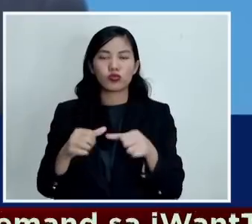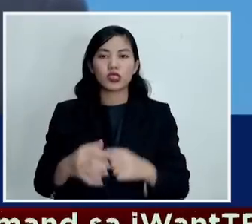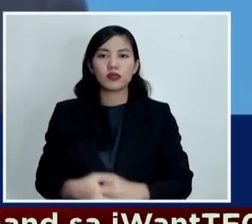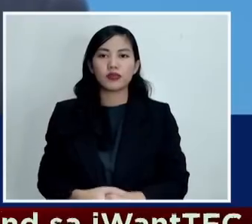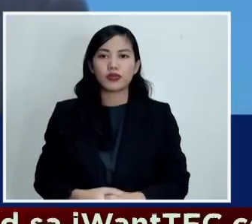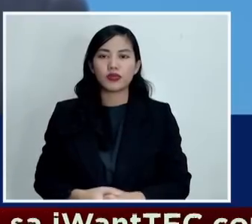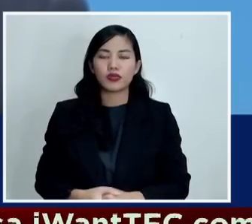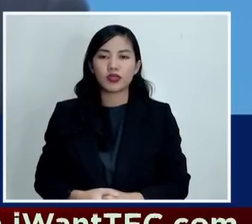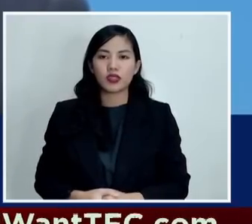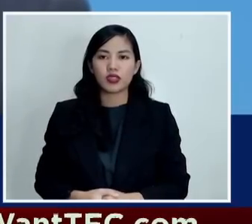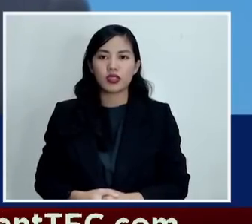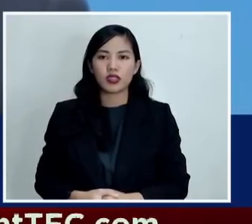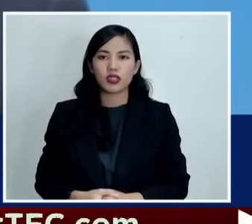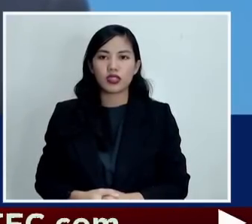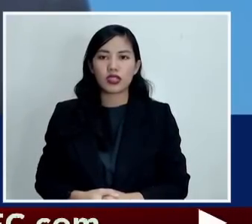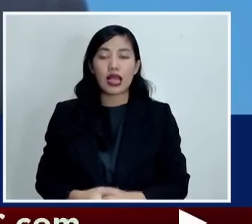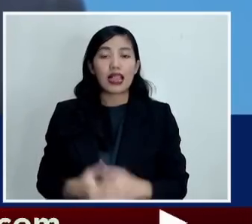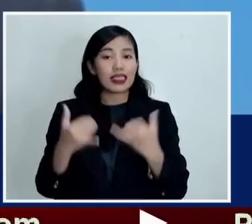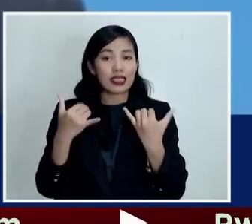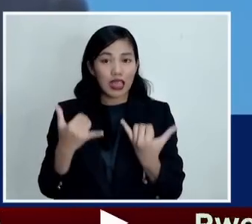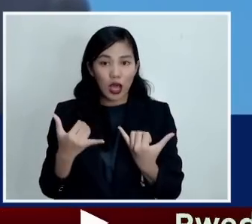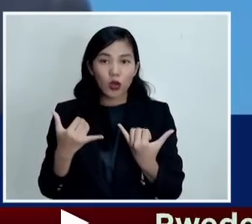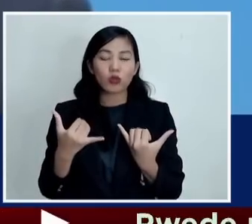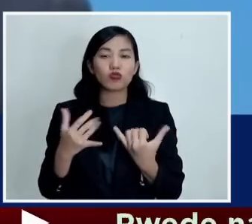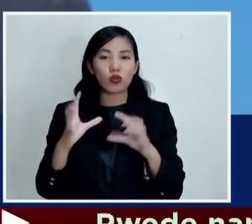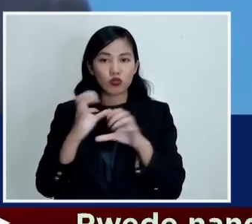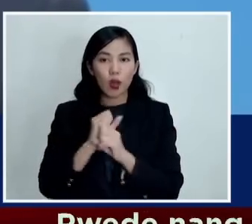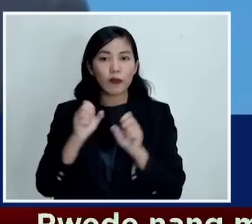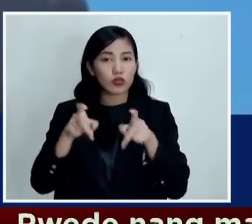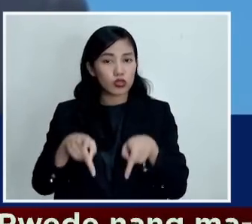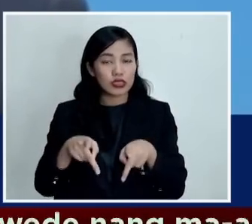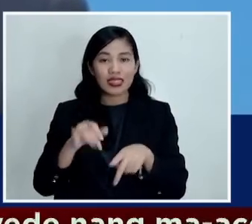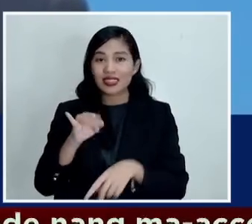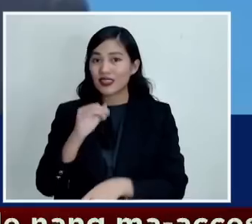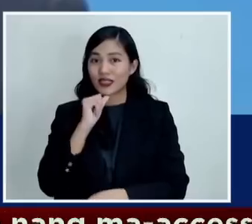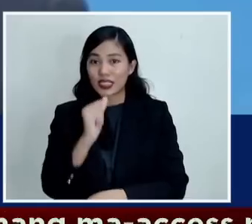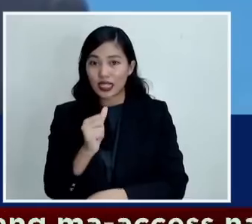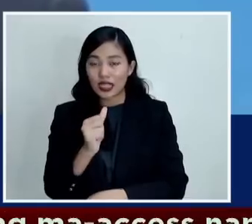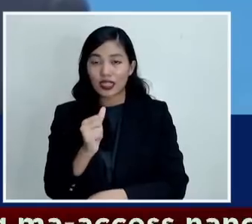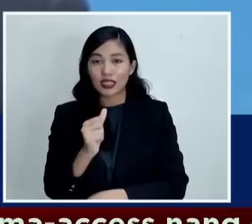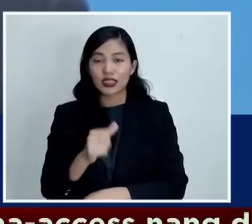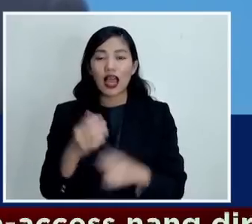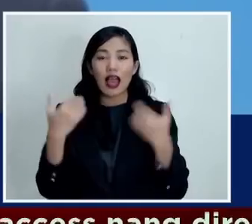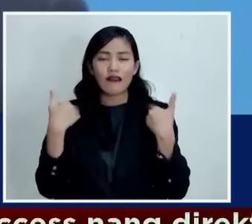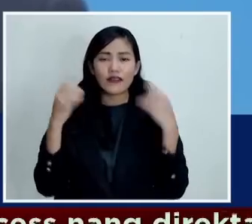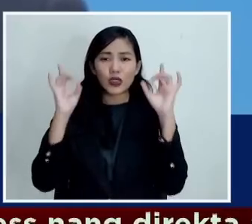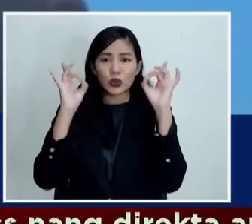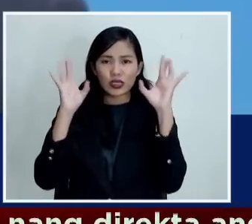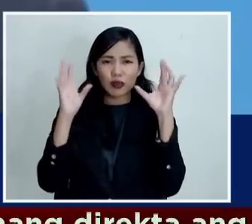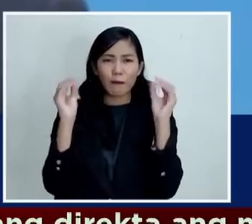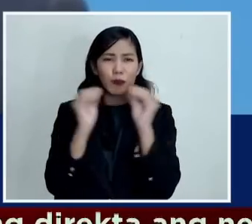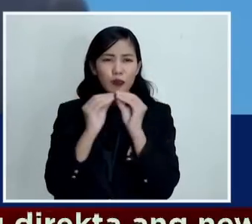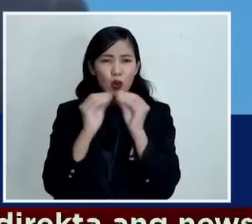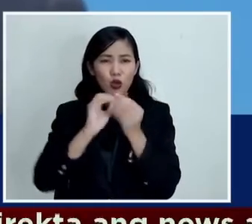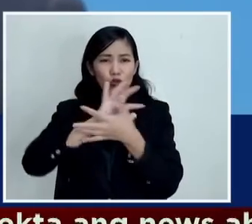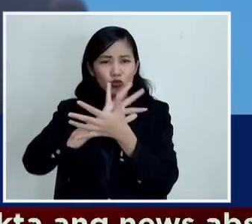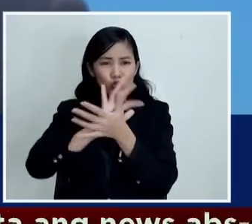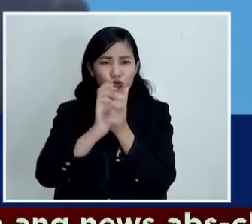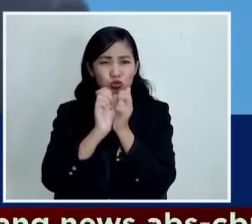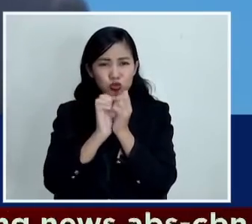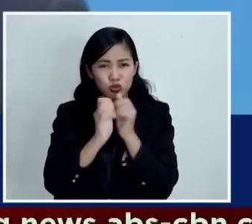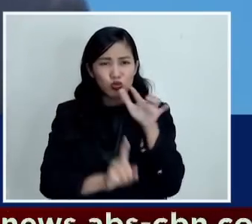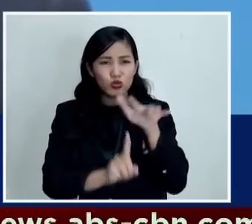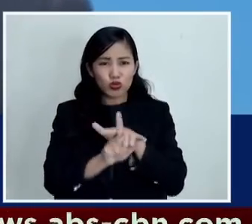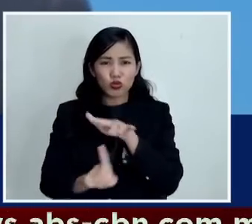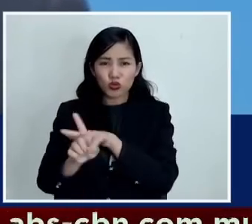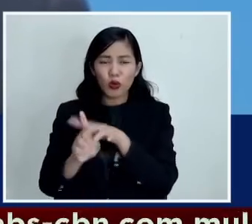If we don't take this opportunity now, we run the risk of more variants, more deaths, more